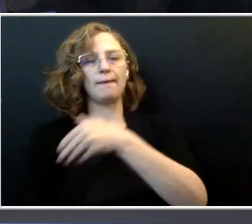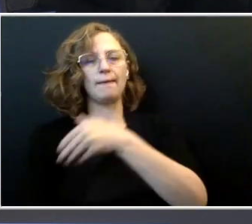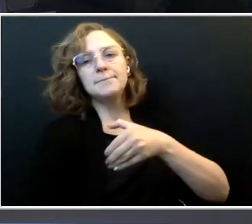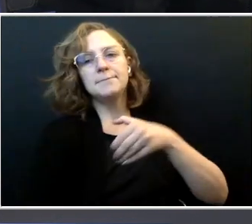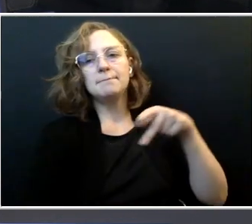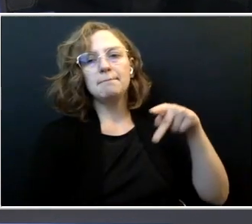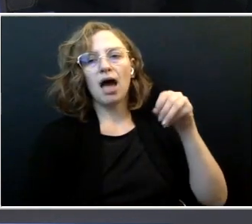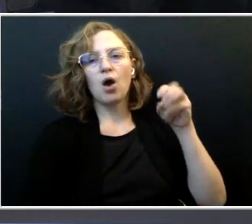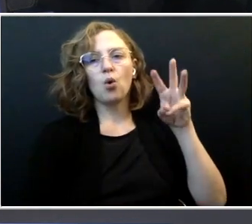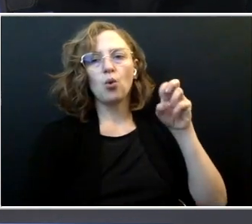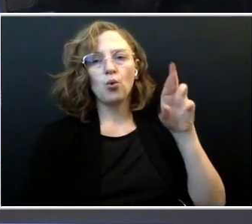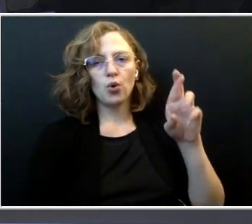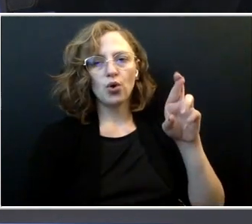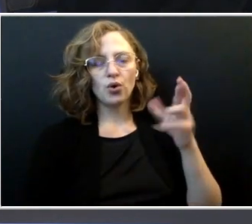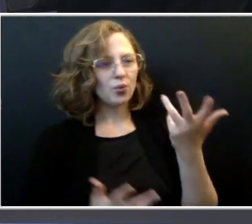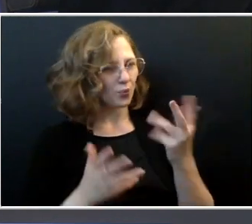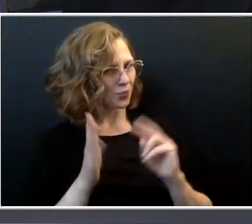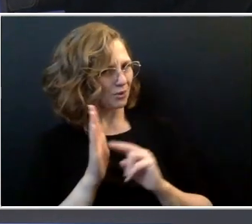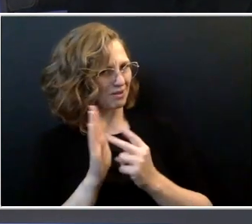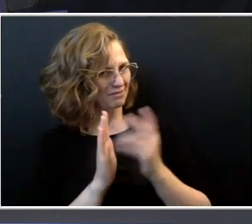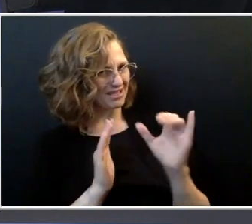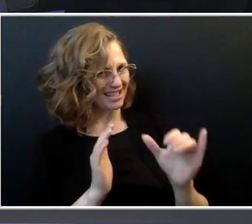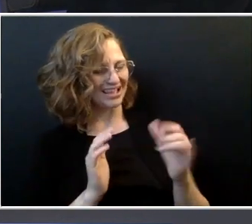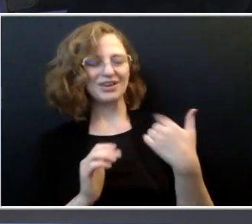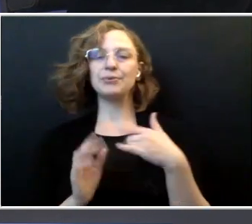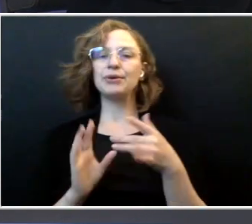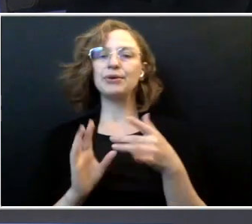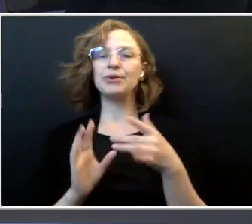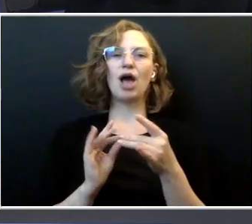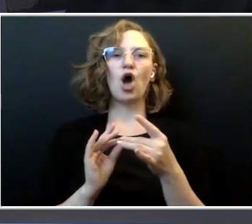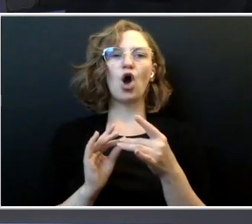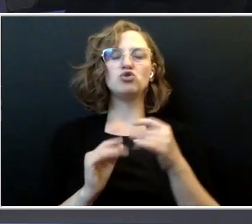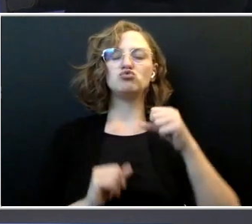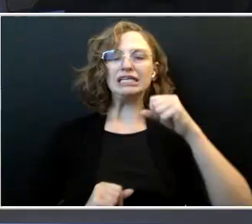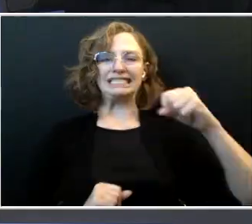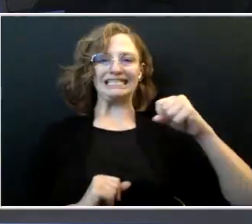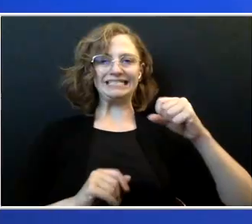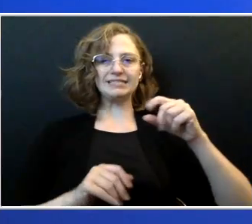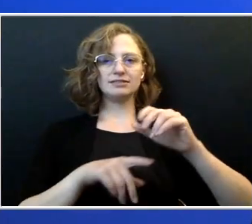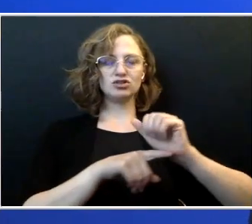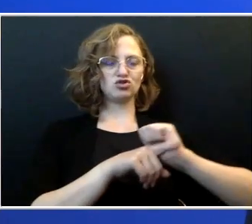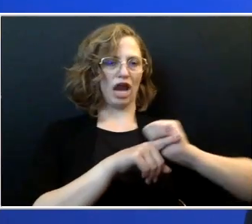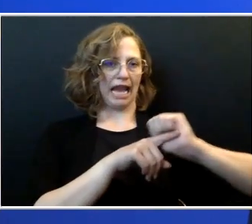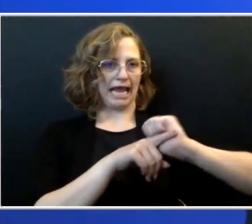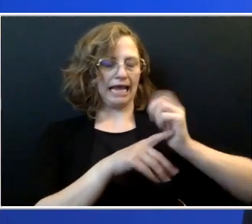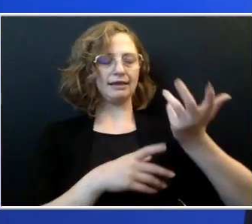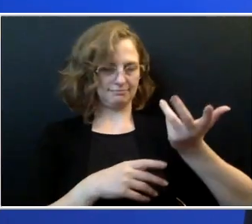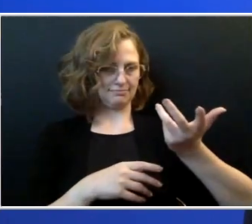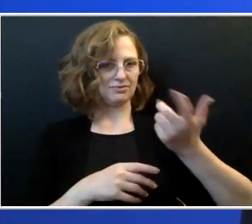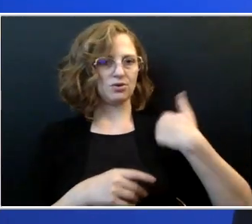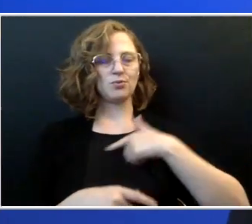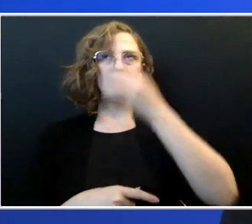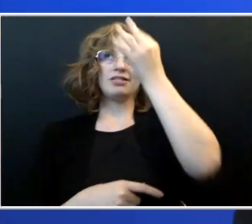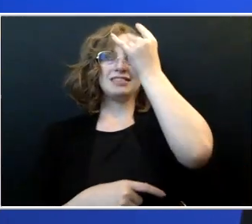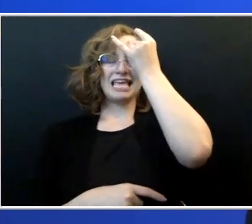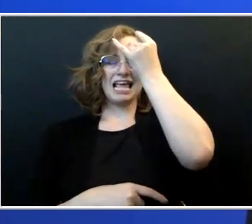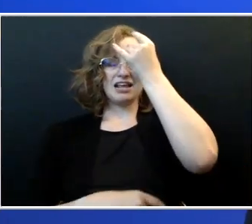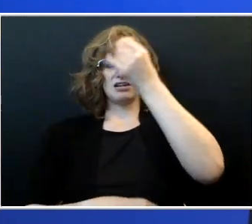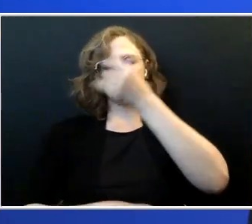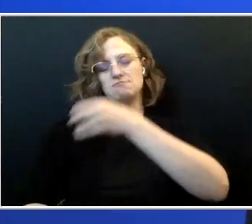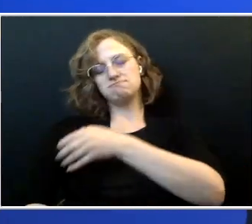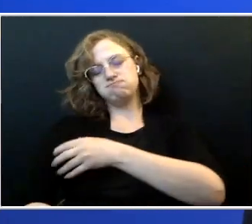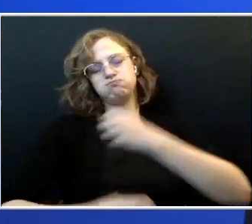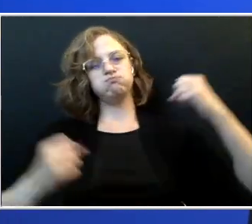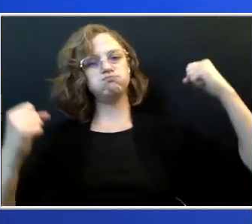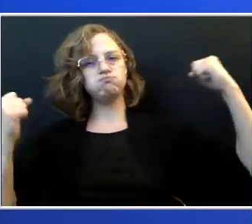I think when we think about resistance training, we talk about strength, right? Everybody's like, how strong can I be? How big can my muscles be? But when we talk about power,